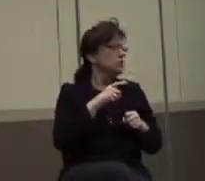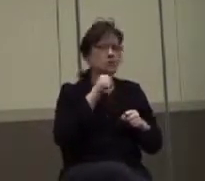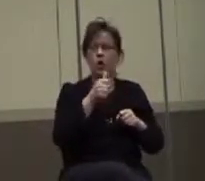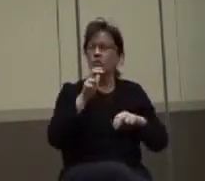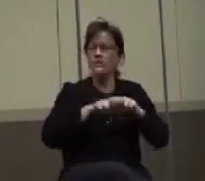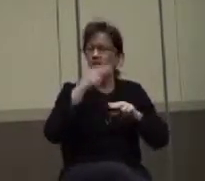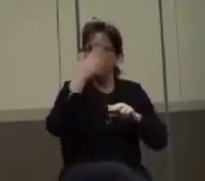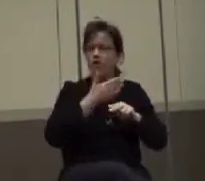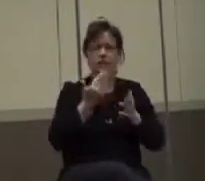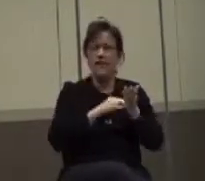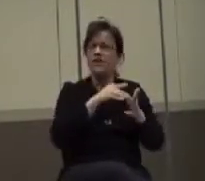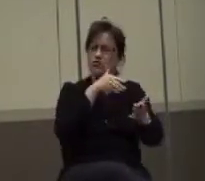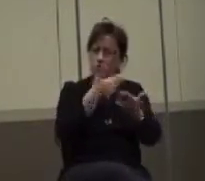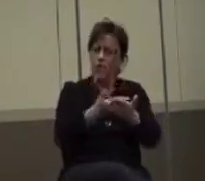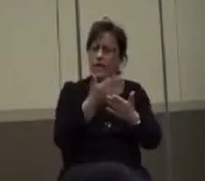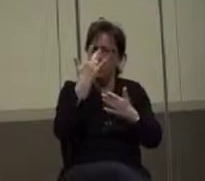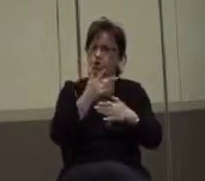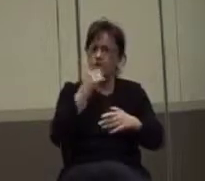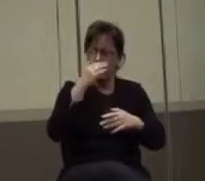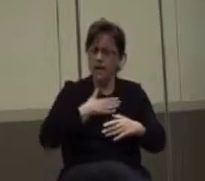okay?